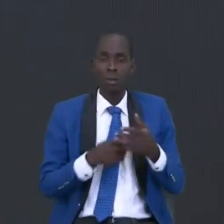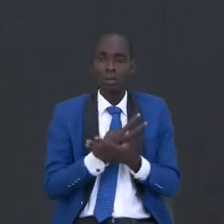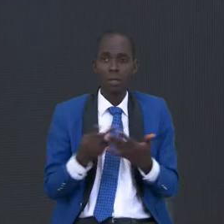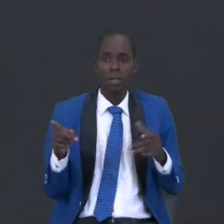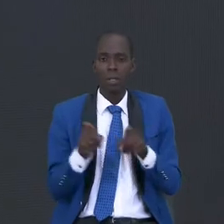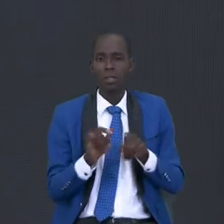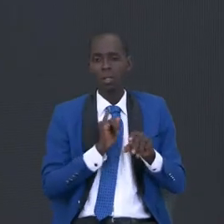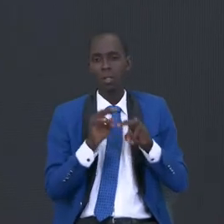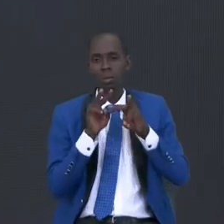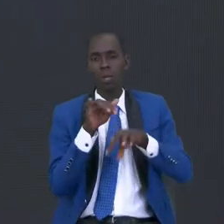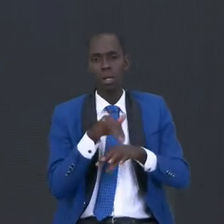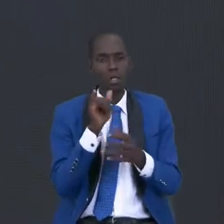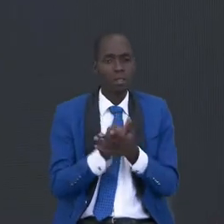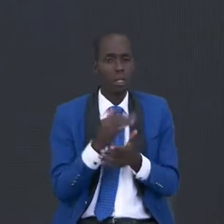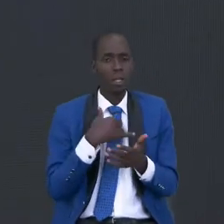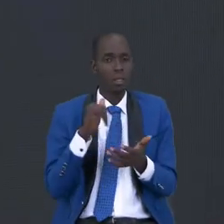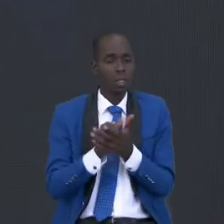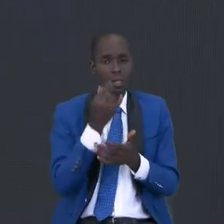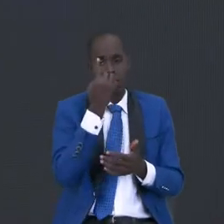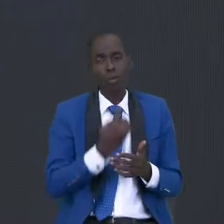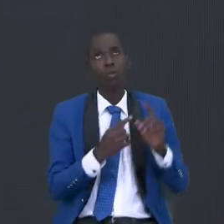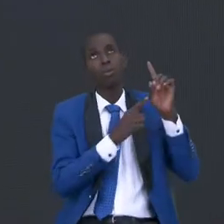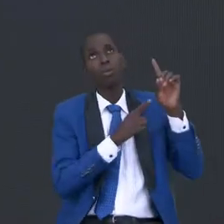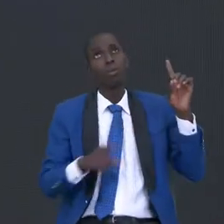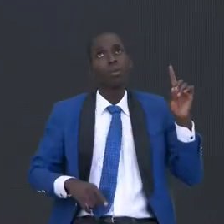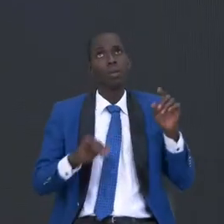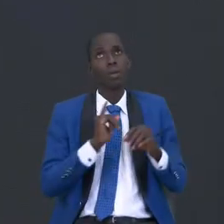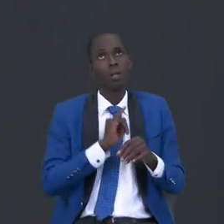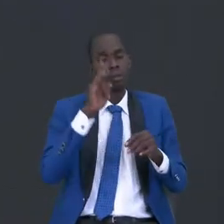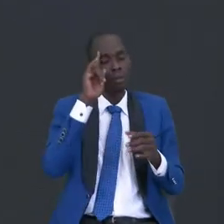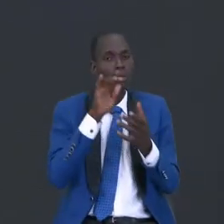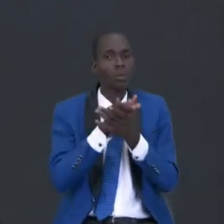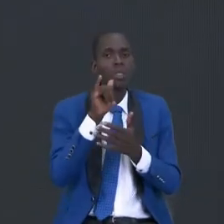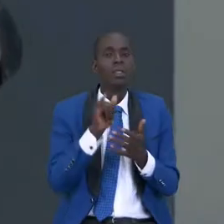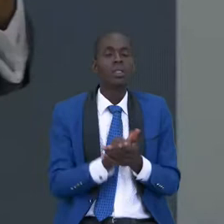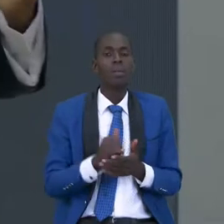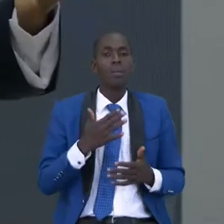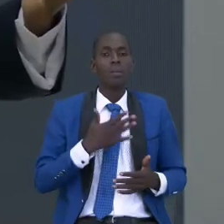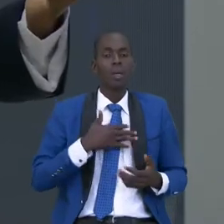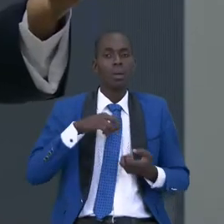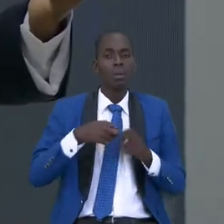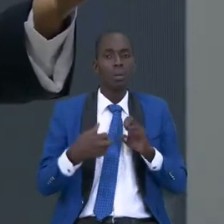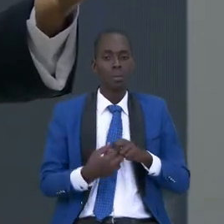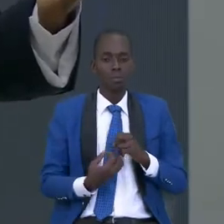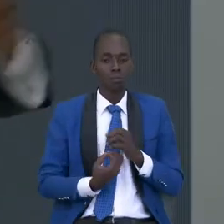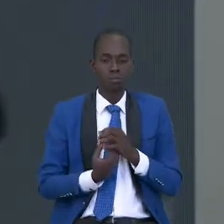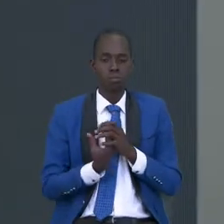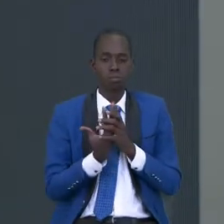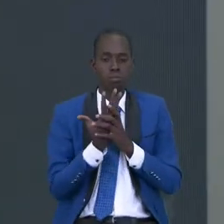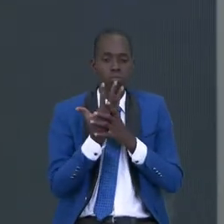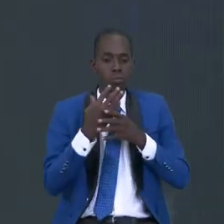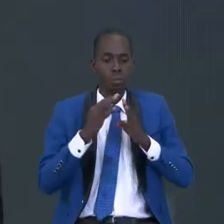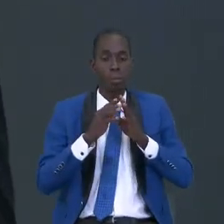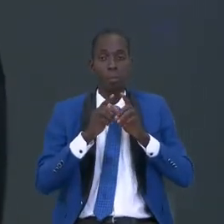that and that alone, Lord, I believe. Then my problems grows bigger, and